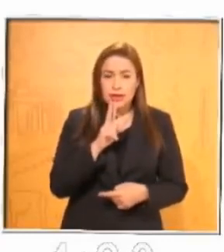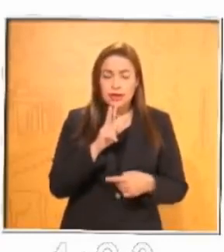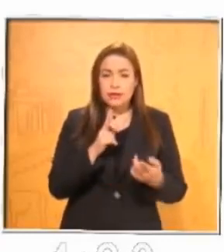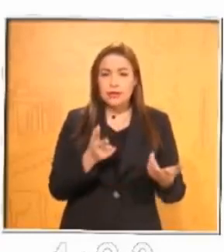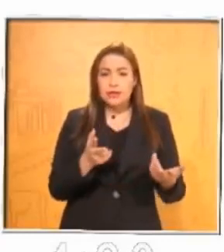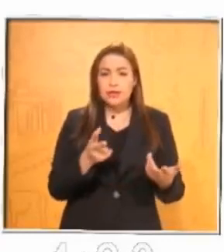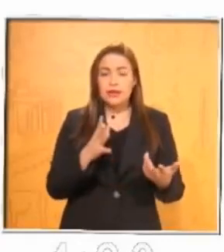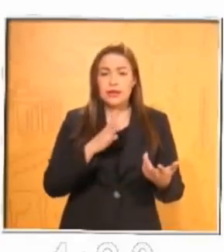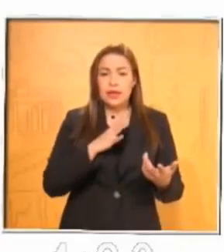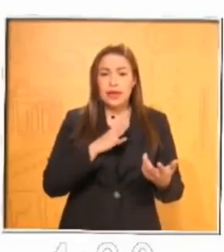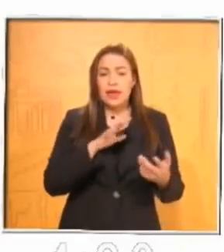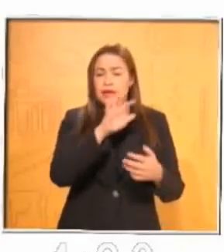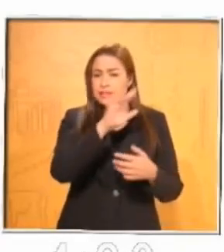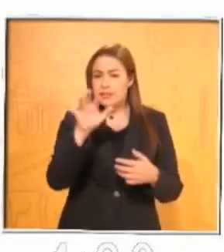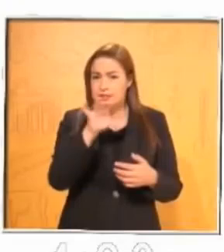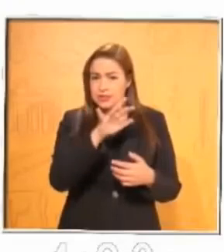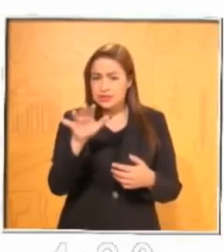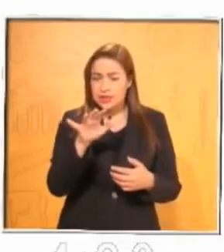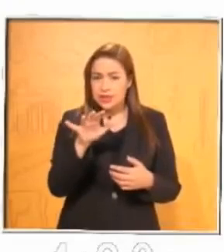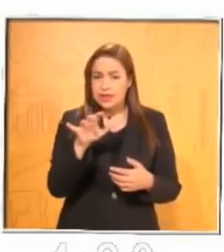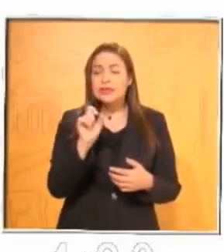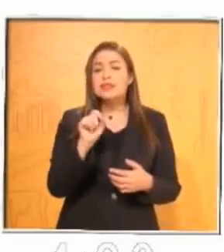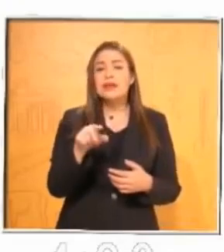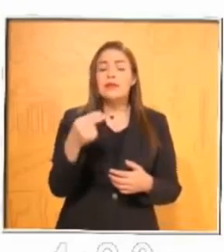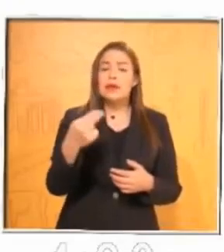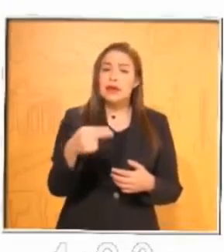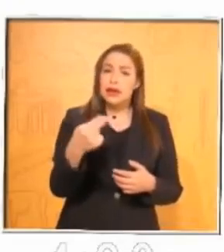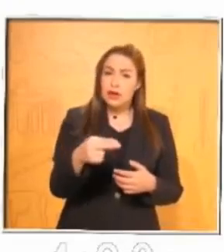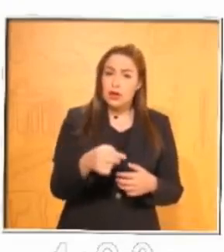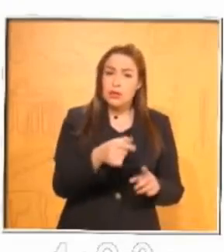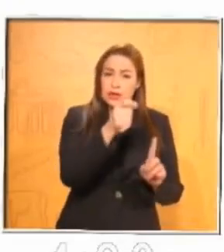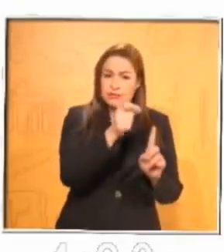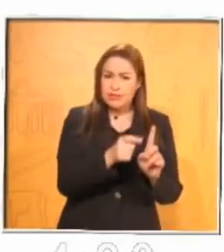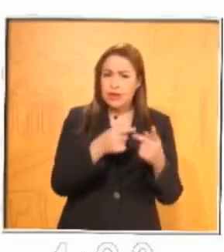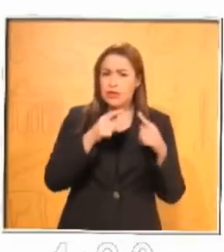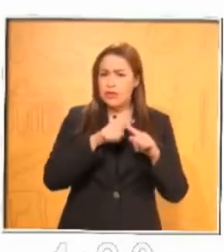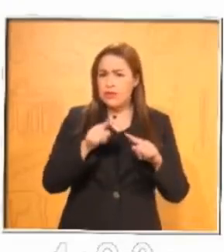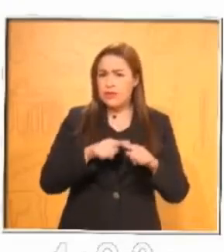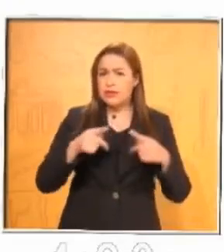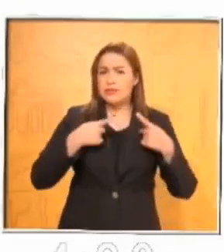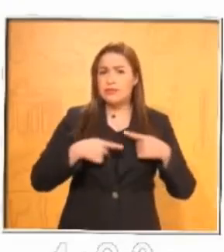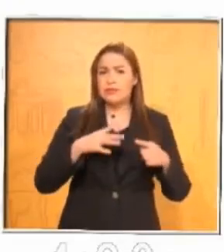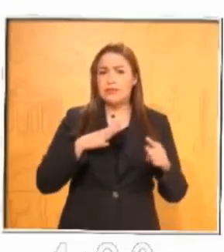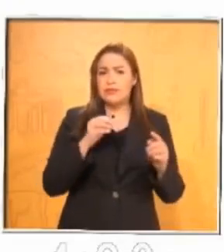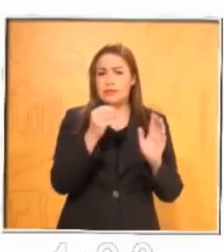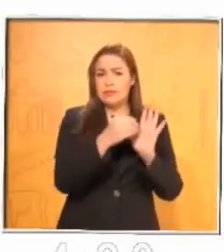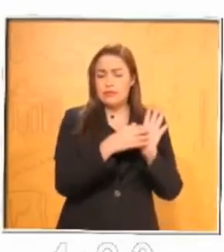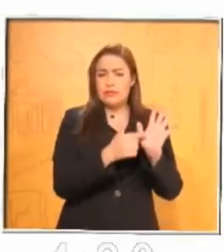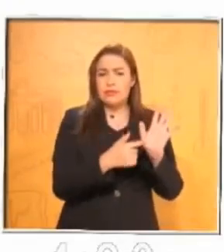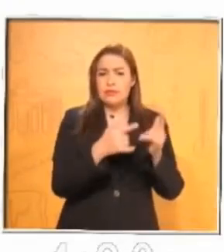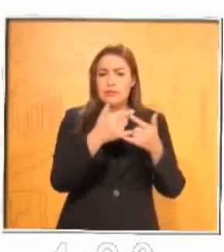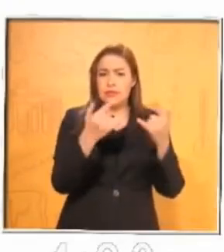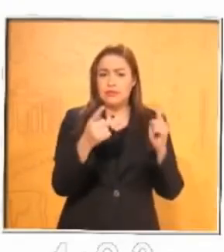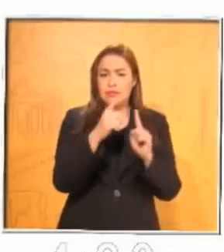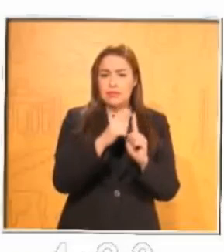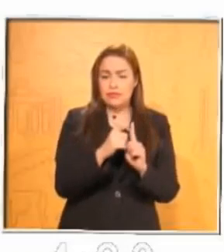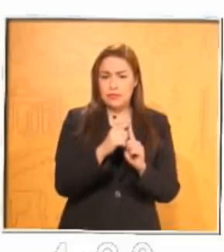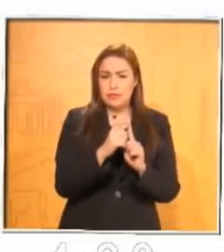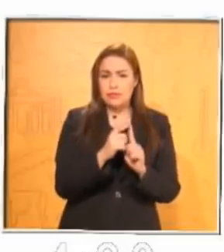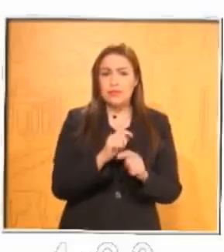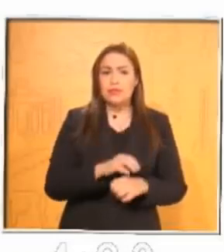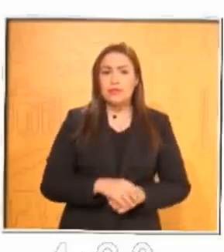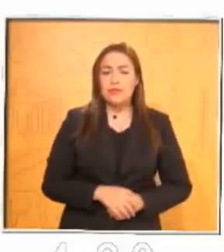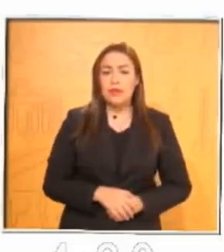drawings, texts, and the name of the cartoon or the comic strip. And for the last one, we